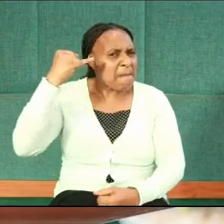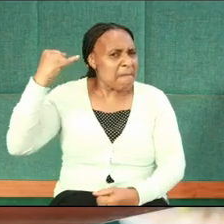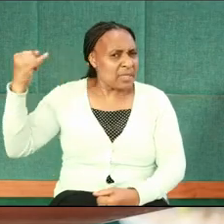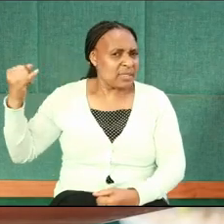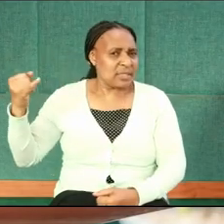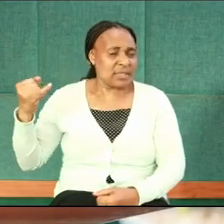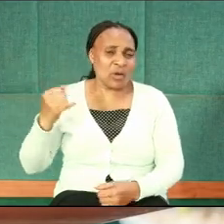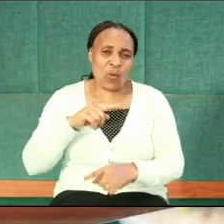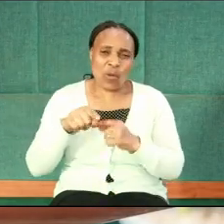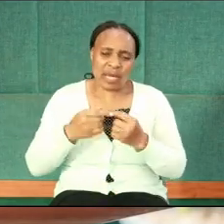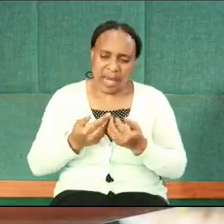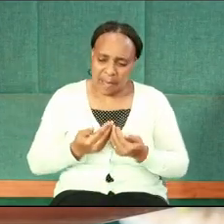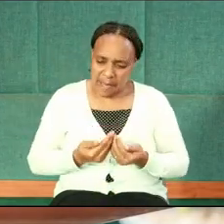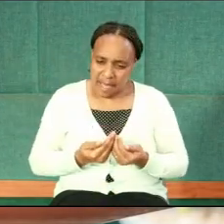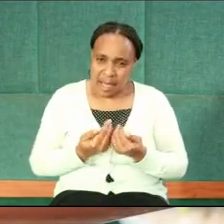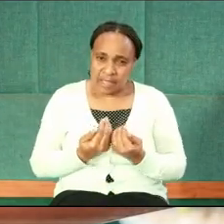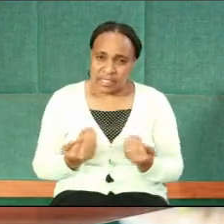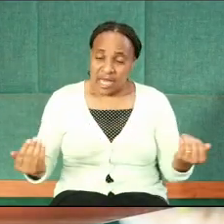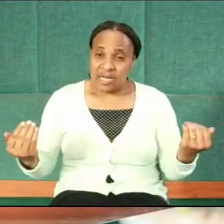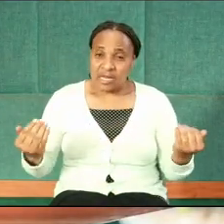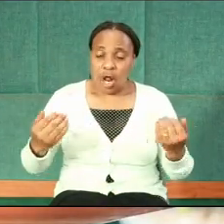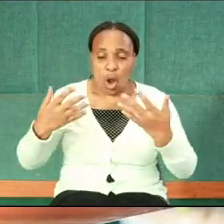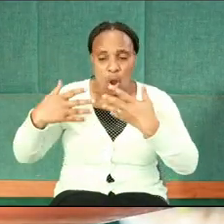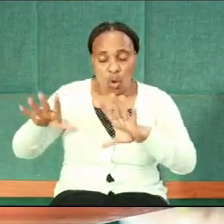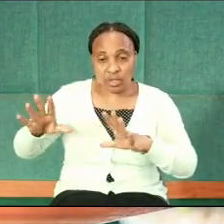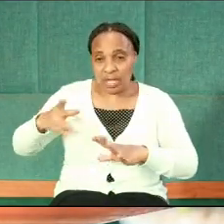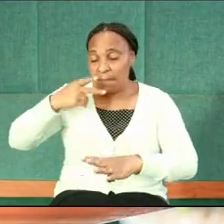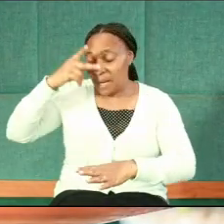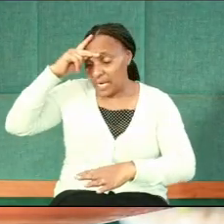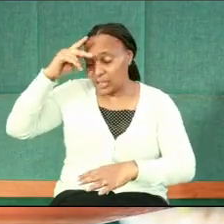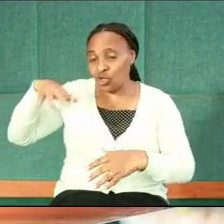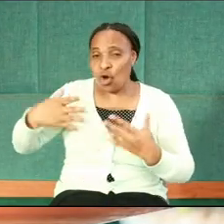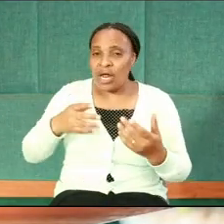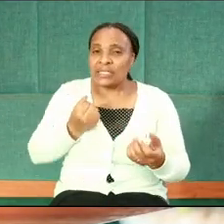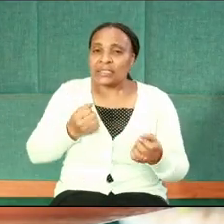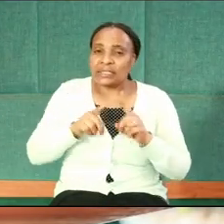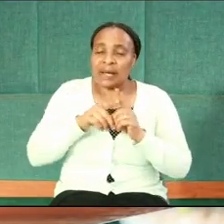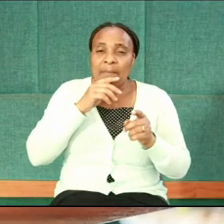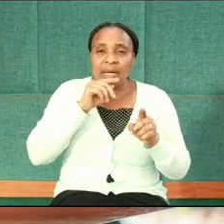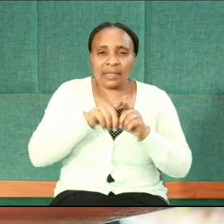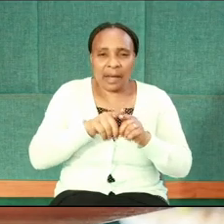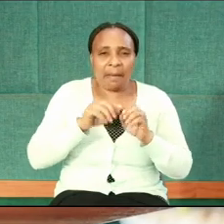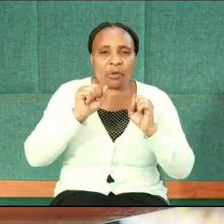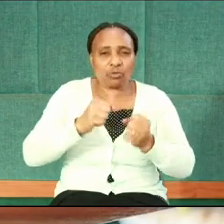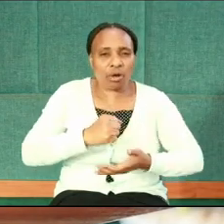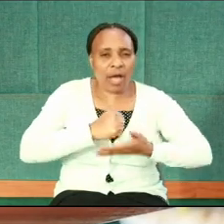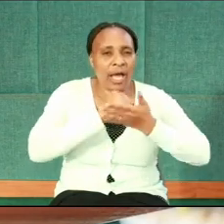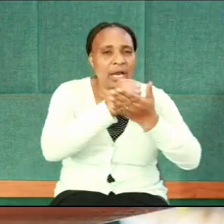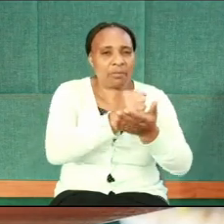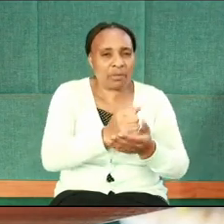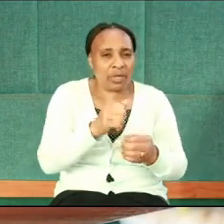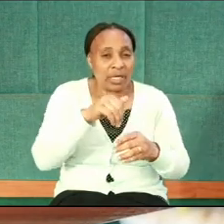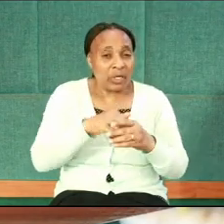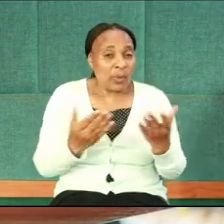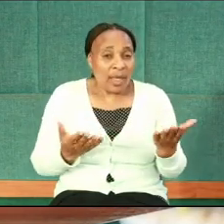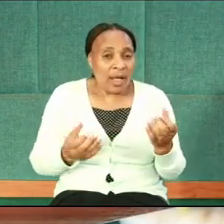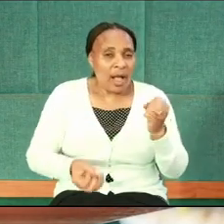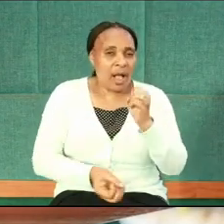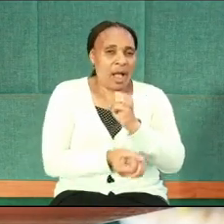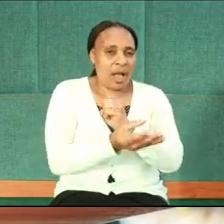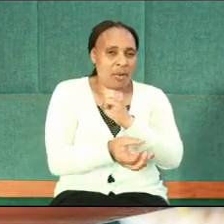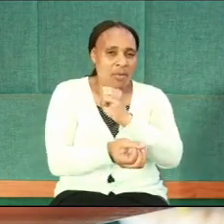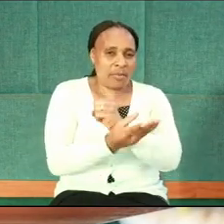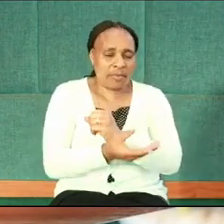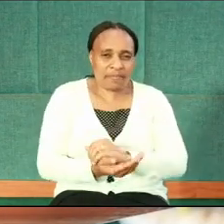when a child has lost maybe a parent or a sibling, they need to be assisted in terms of counseling? Every time I ask those